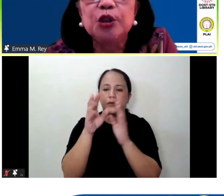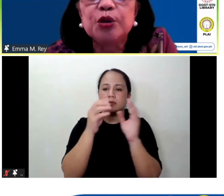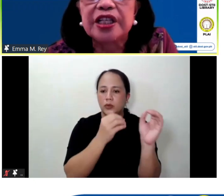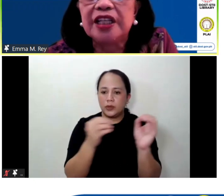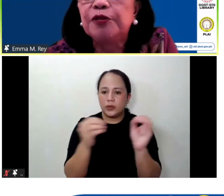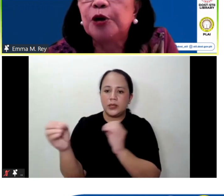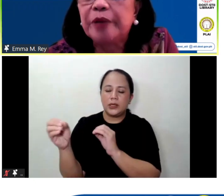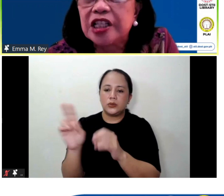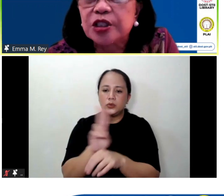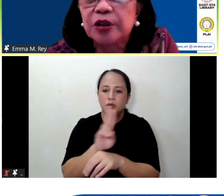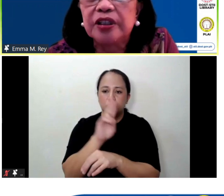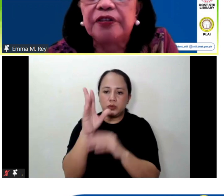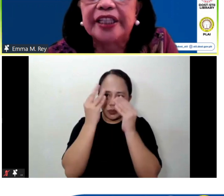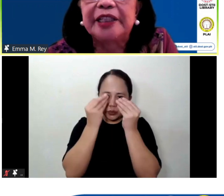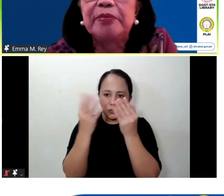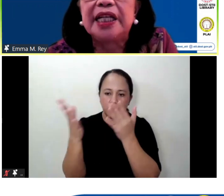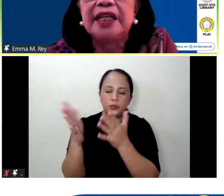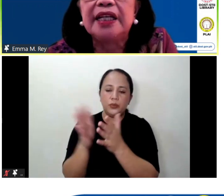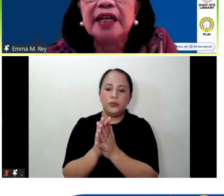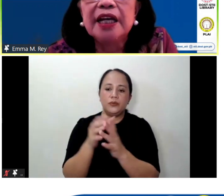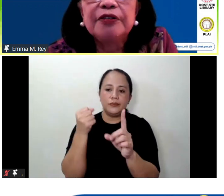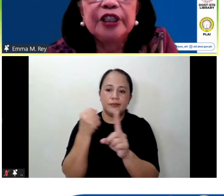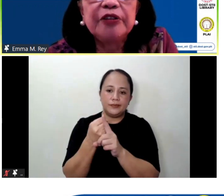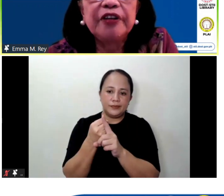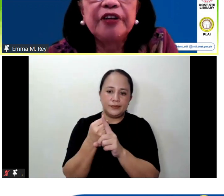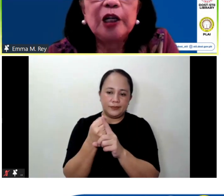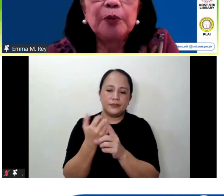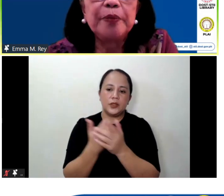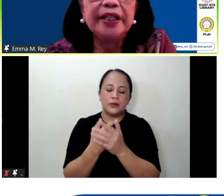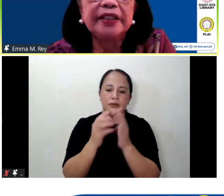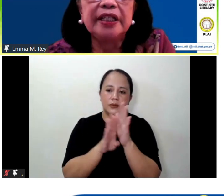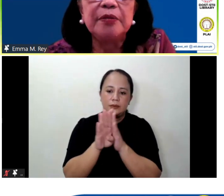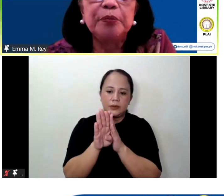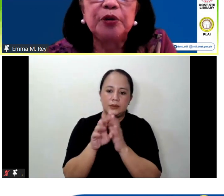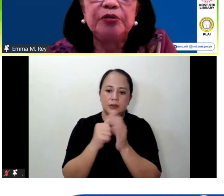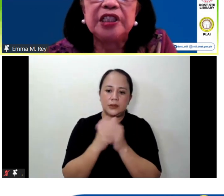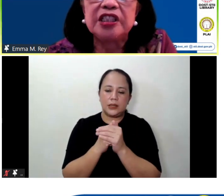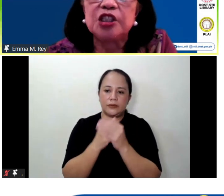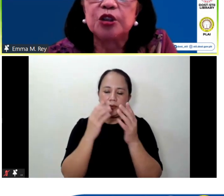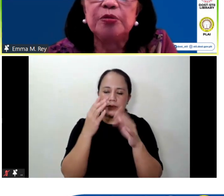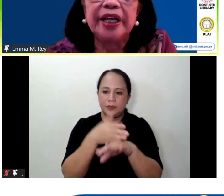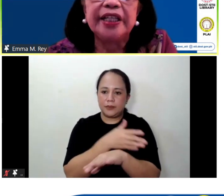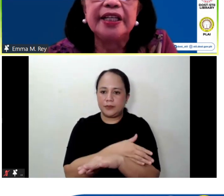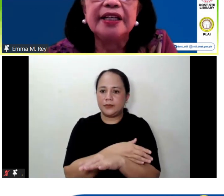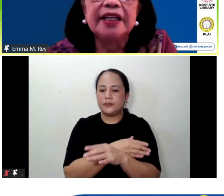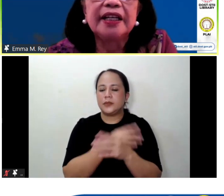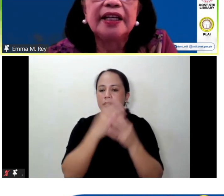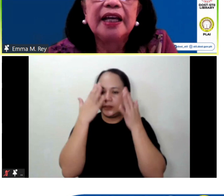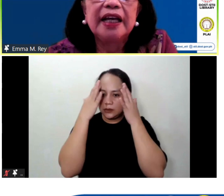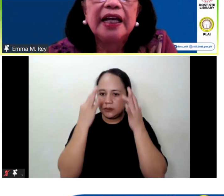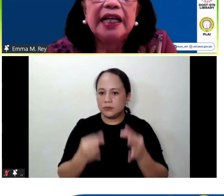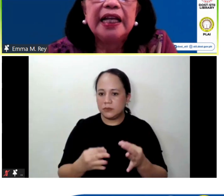and use information effectively for development and improve decision-making.